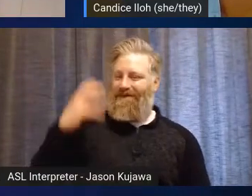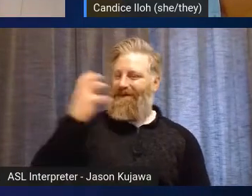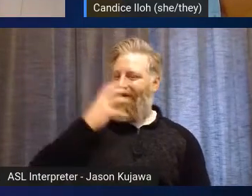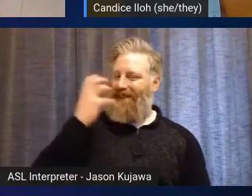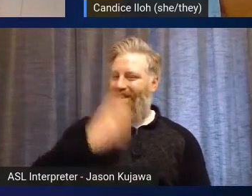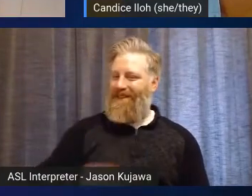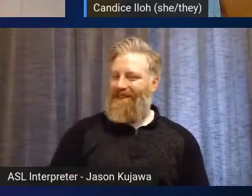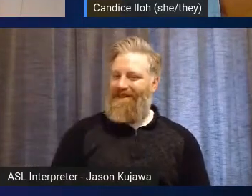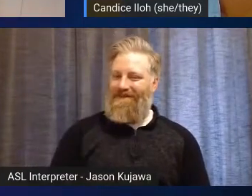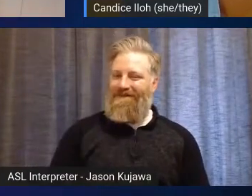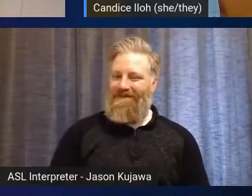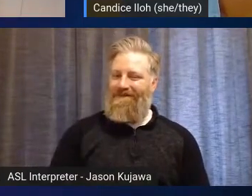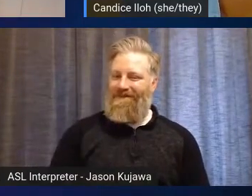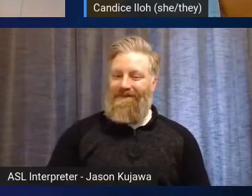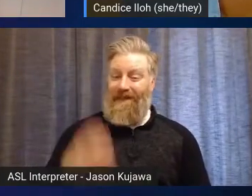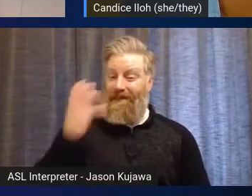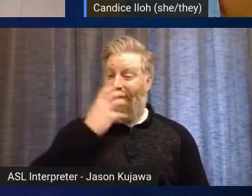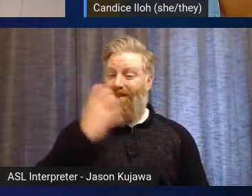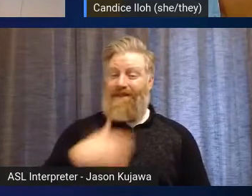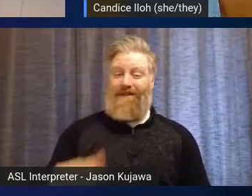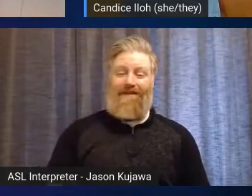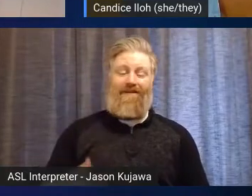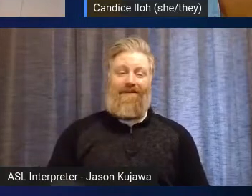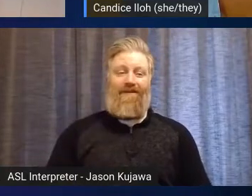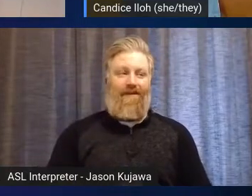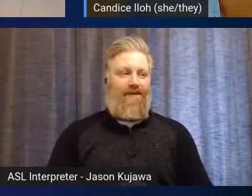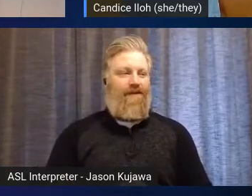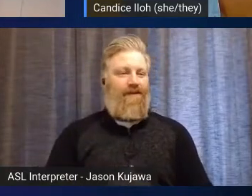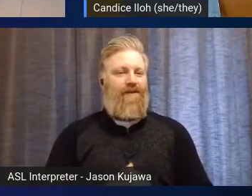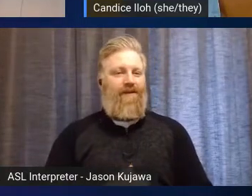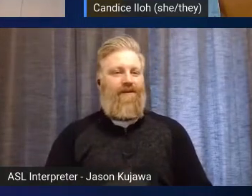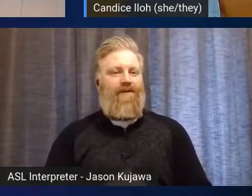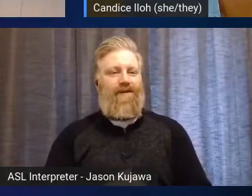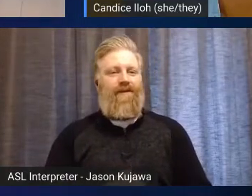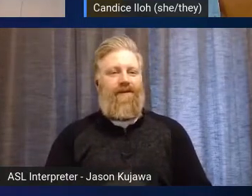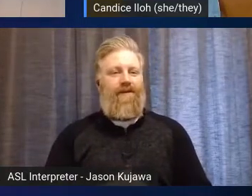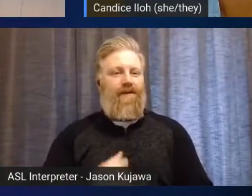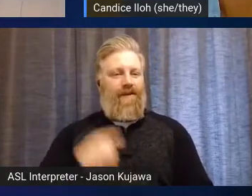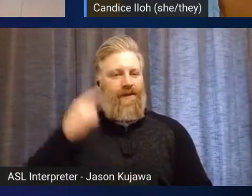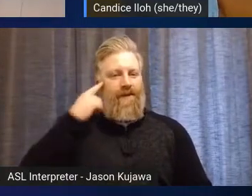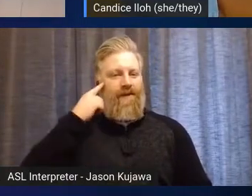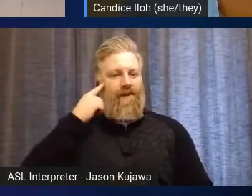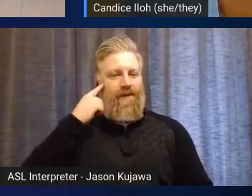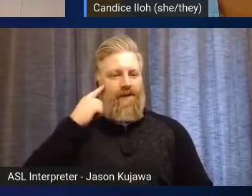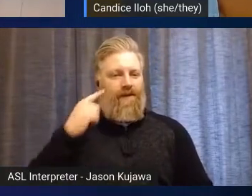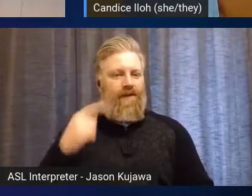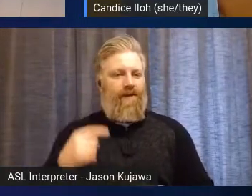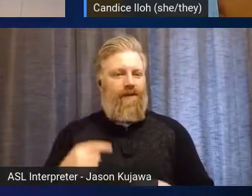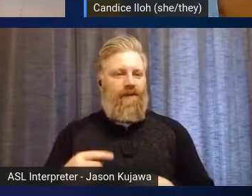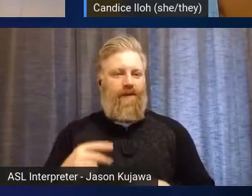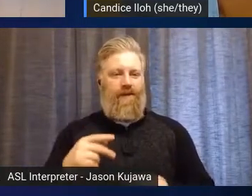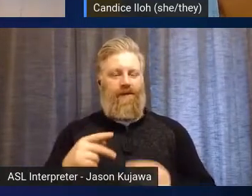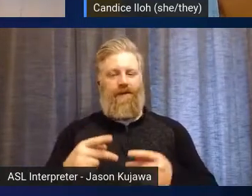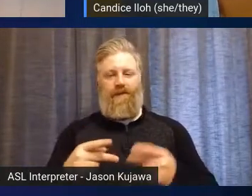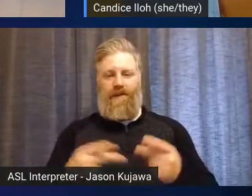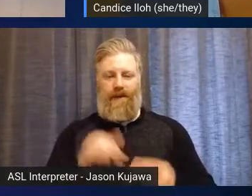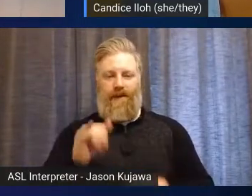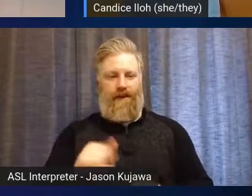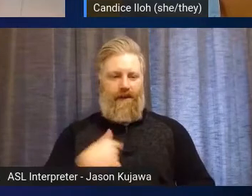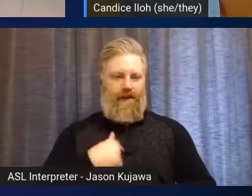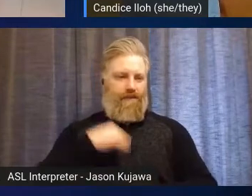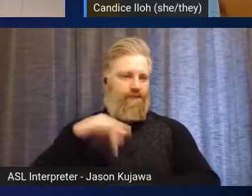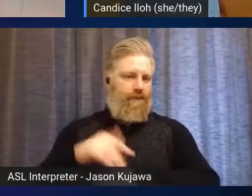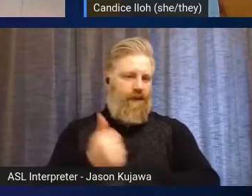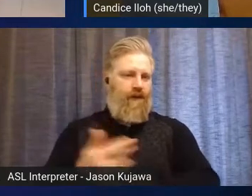worked out. It's amazing. I think all the time about, you know, places like Lancaster, PA, which I've been to a few times. I think